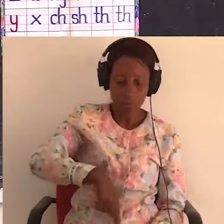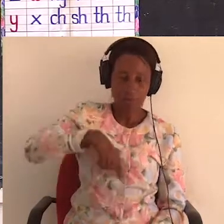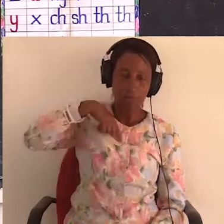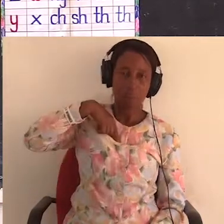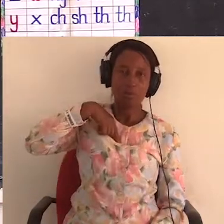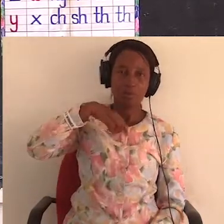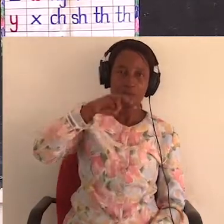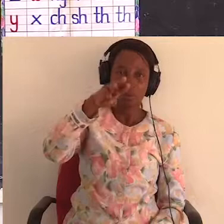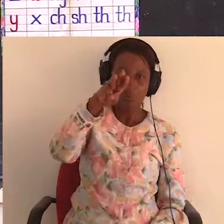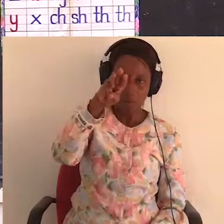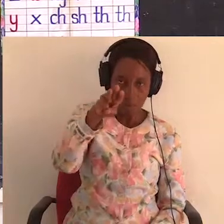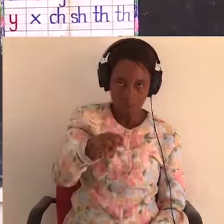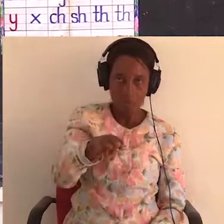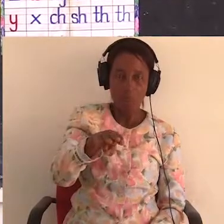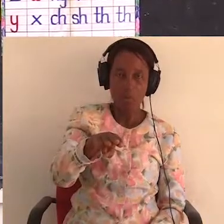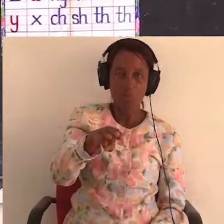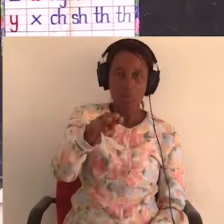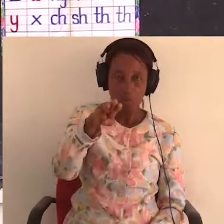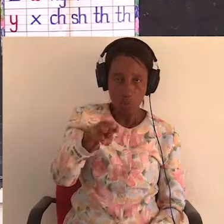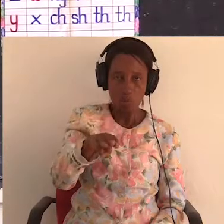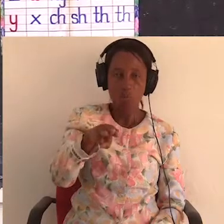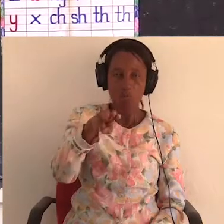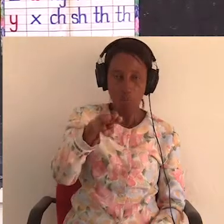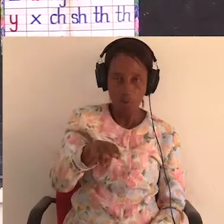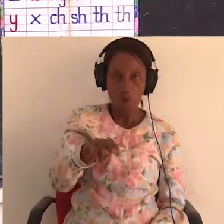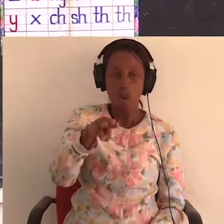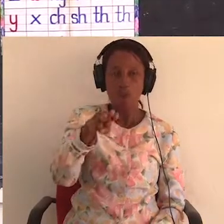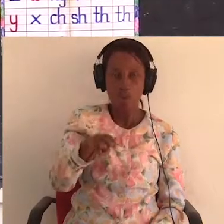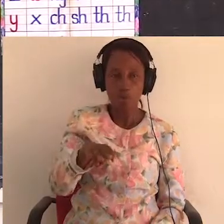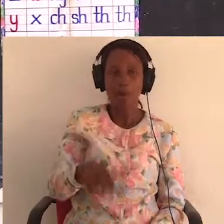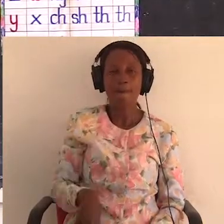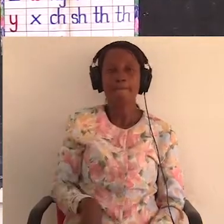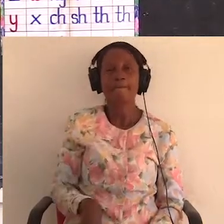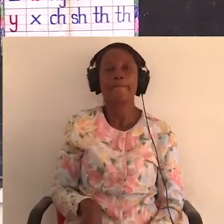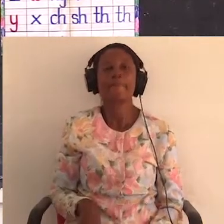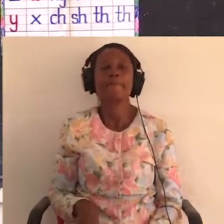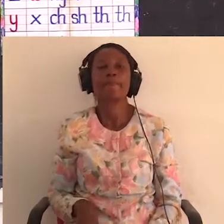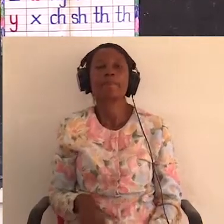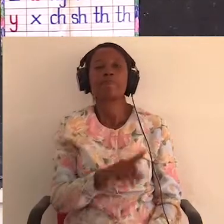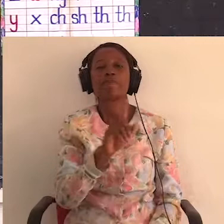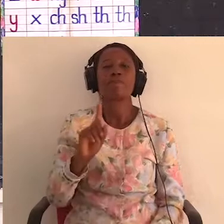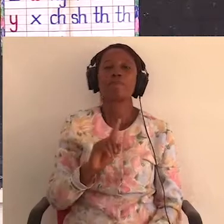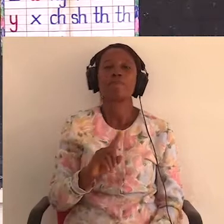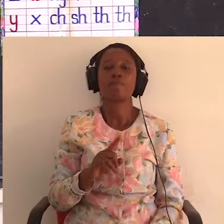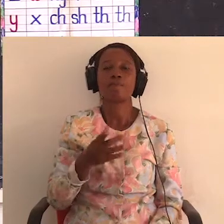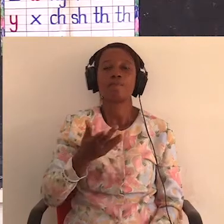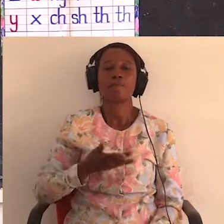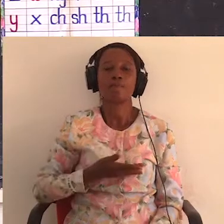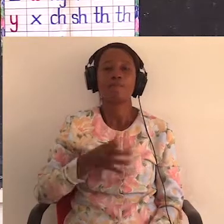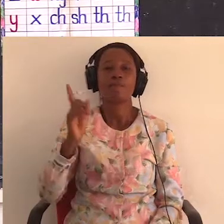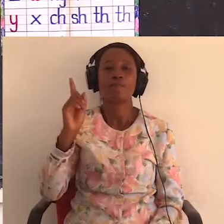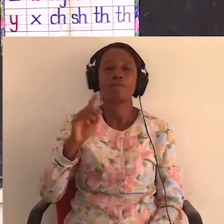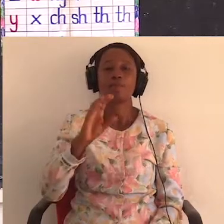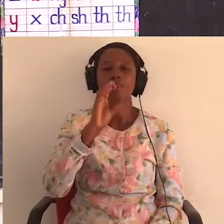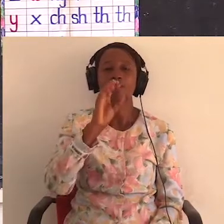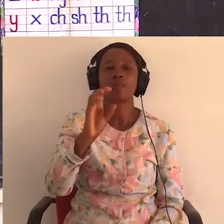Here, our initial sound here is m. And we have what we call the d sound,